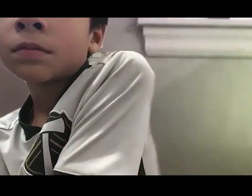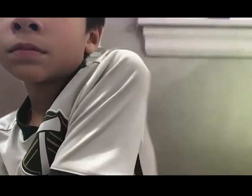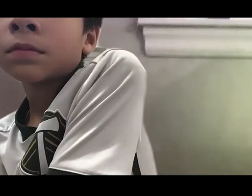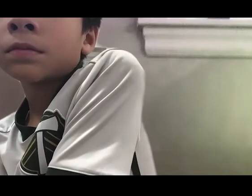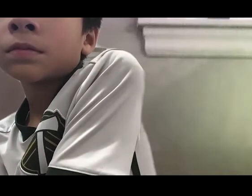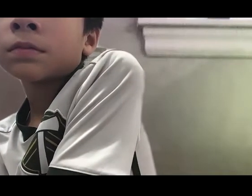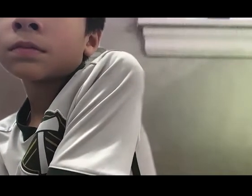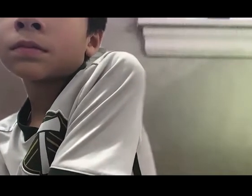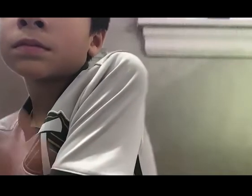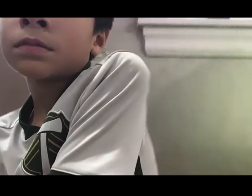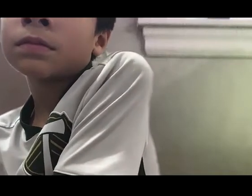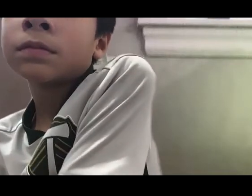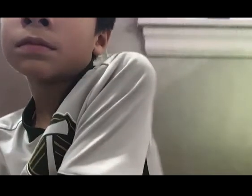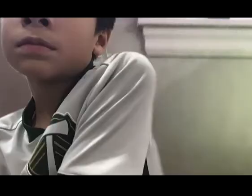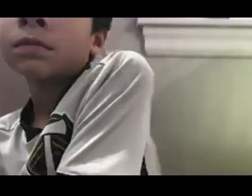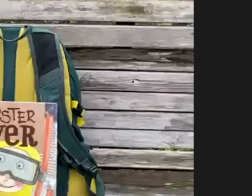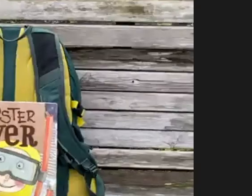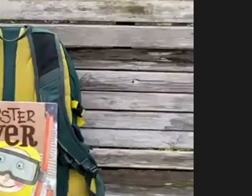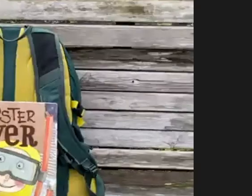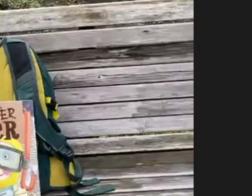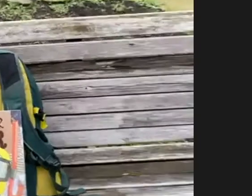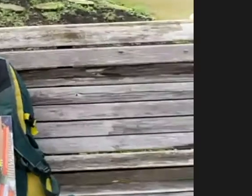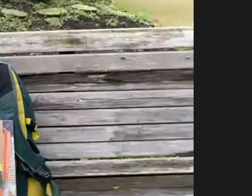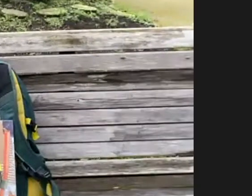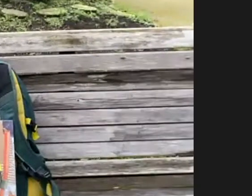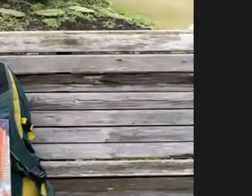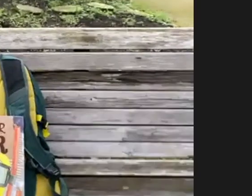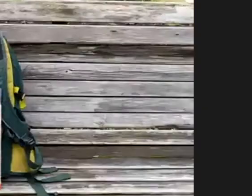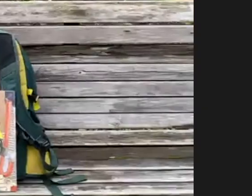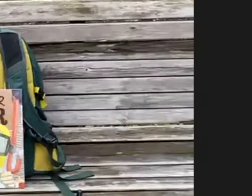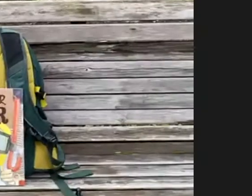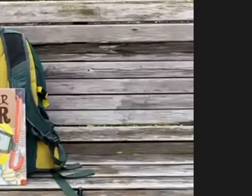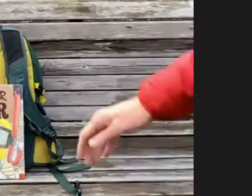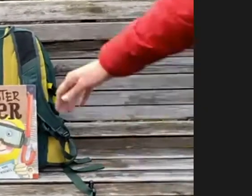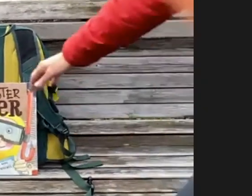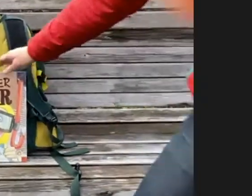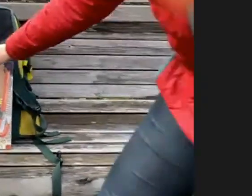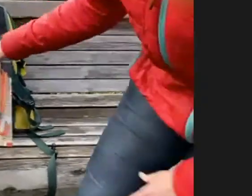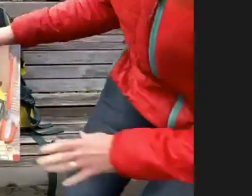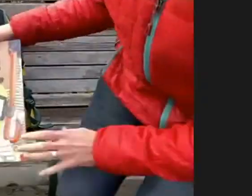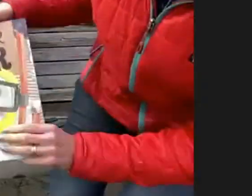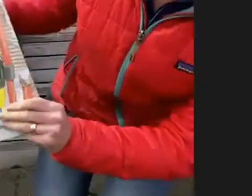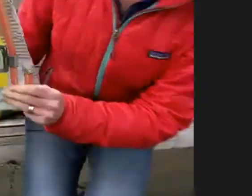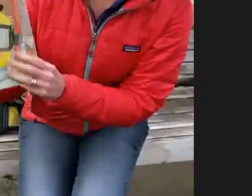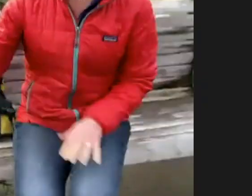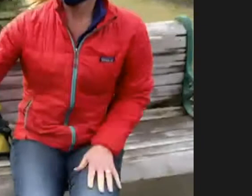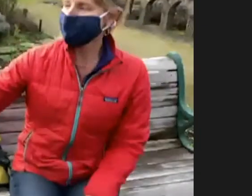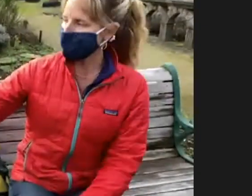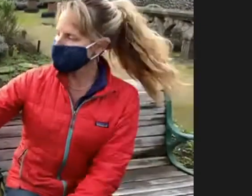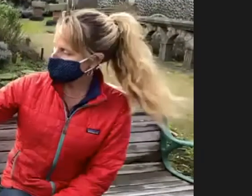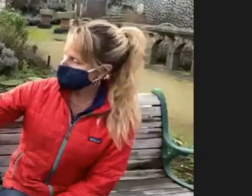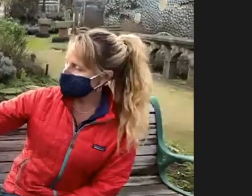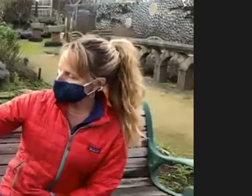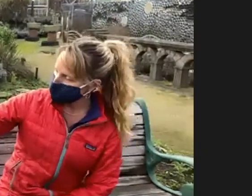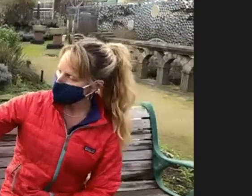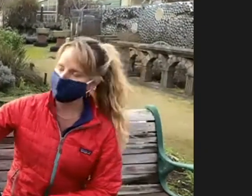check this out. We just happened to have this book right here. And I'm going to read to you The